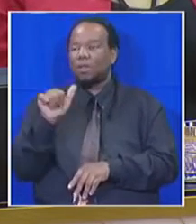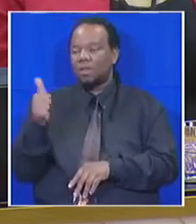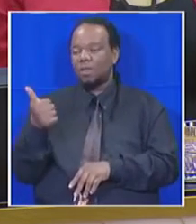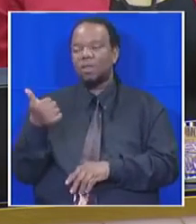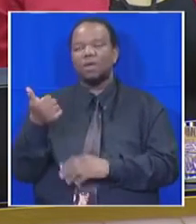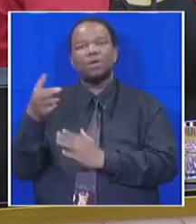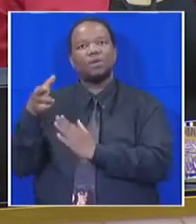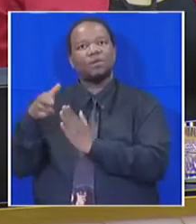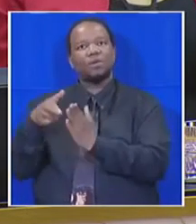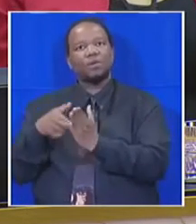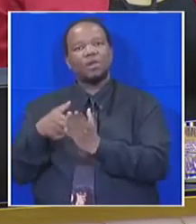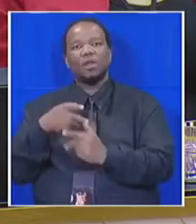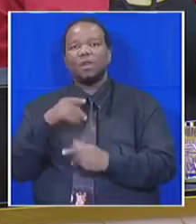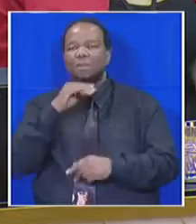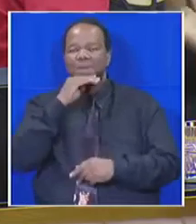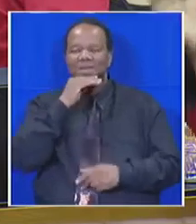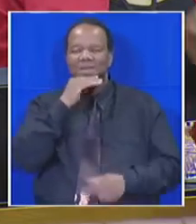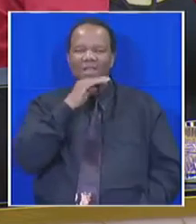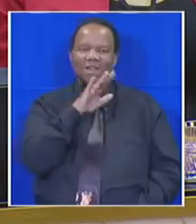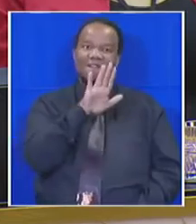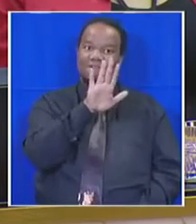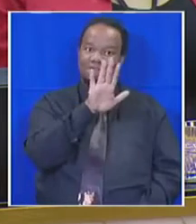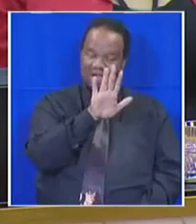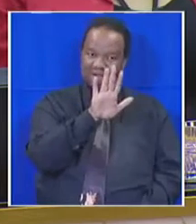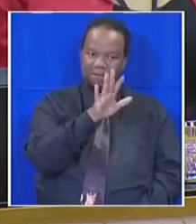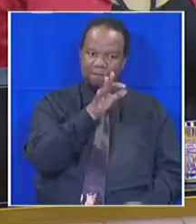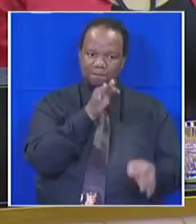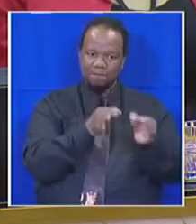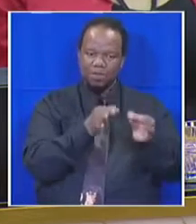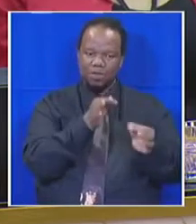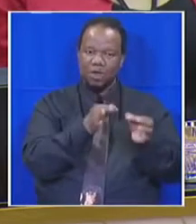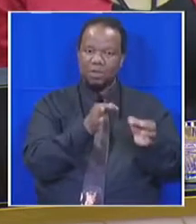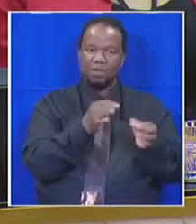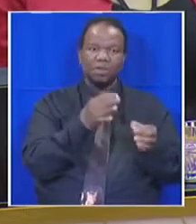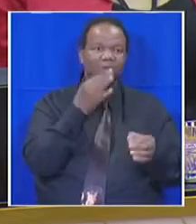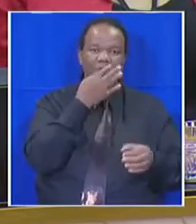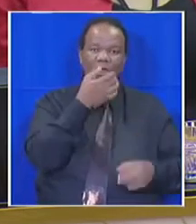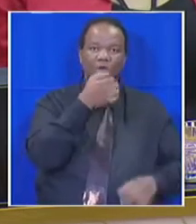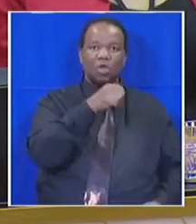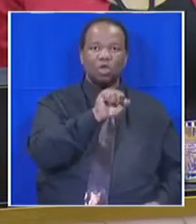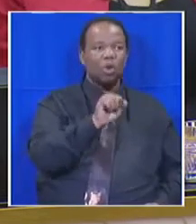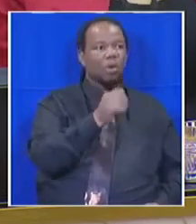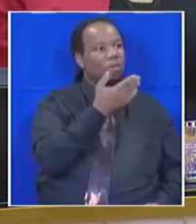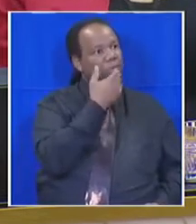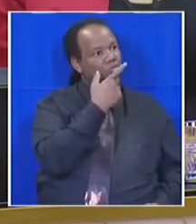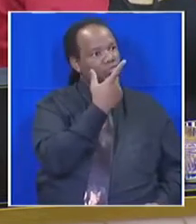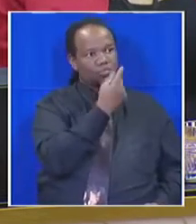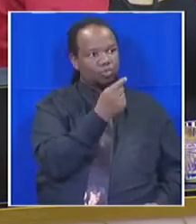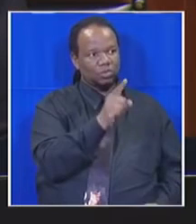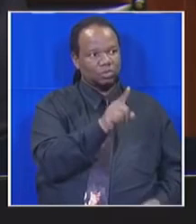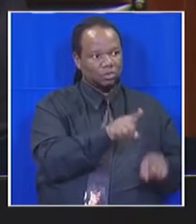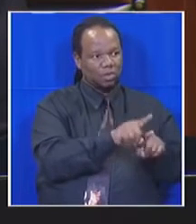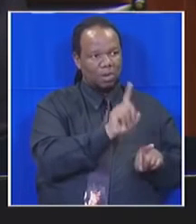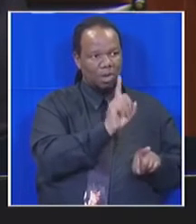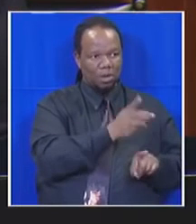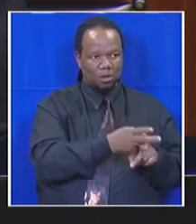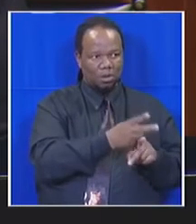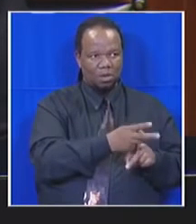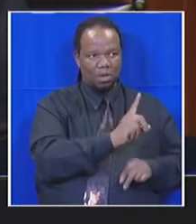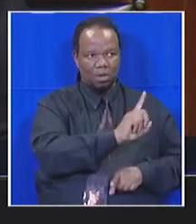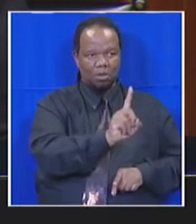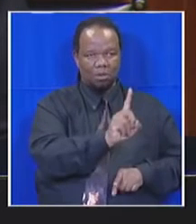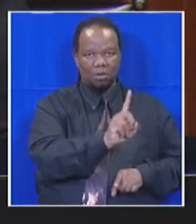when there's 5 parties I know. objecting. So you must not do that again. So you are being Continue, called into Honorable permanent Member. point of